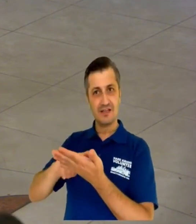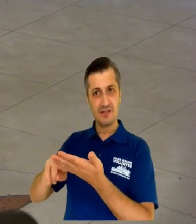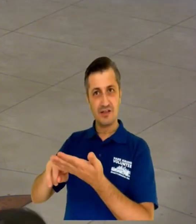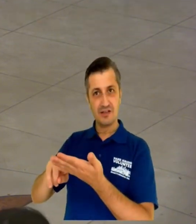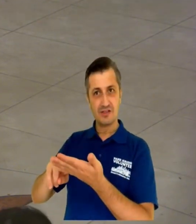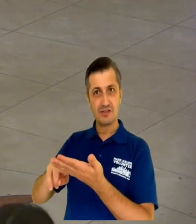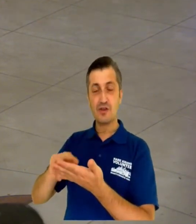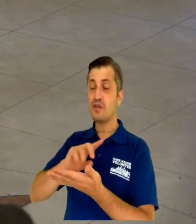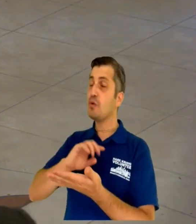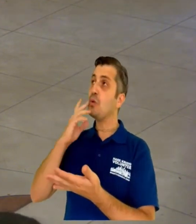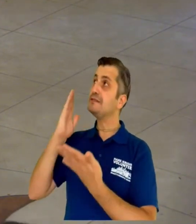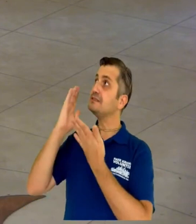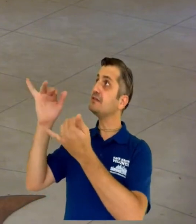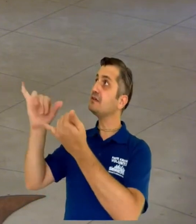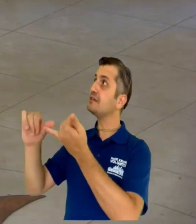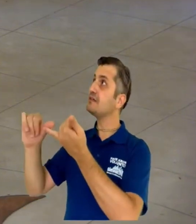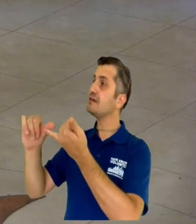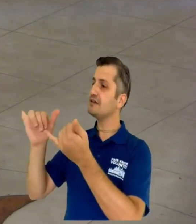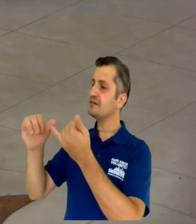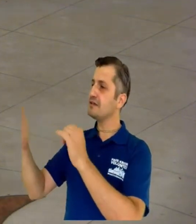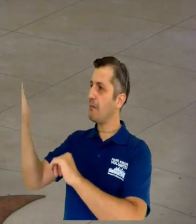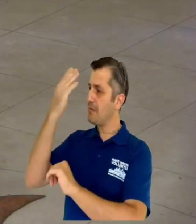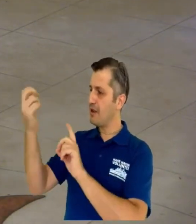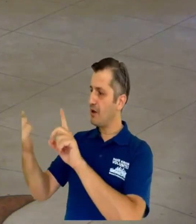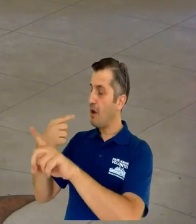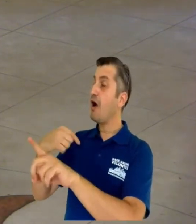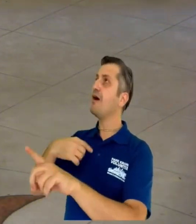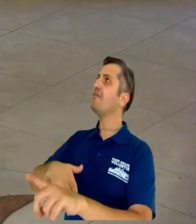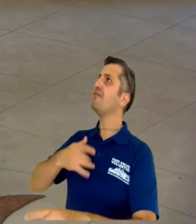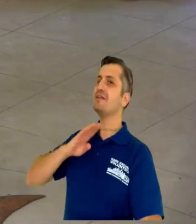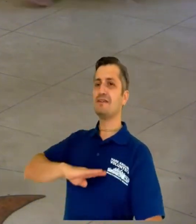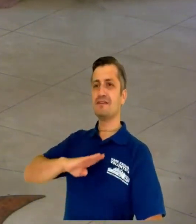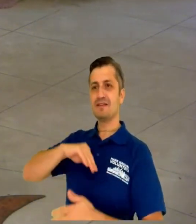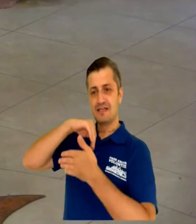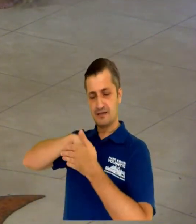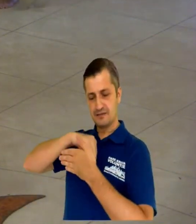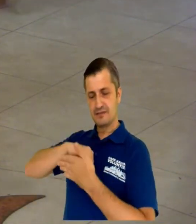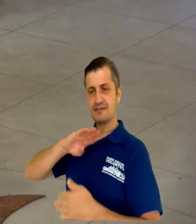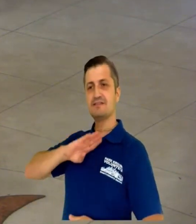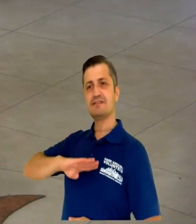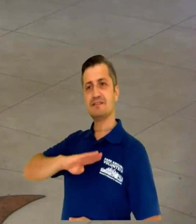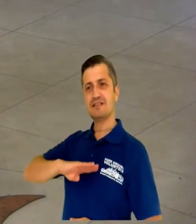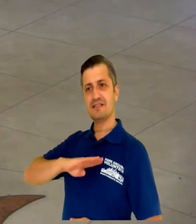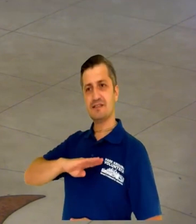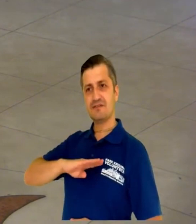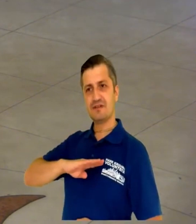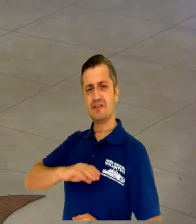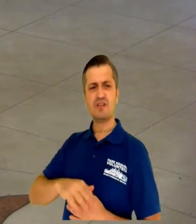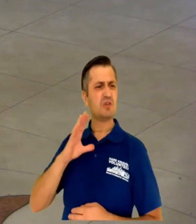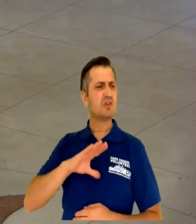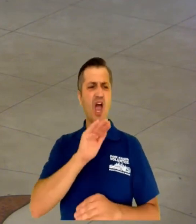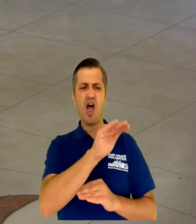satisfaction ourselves, actually. And we get internal satisfaction, that which we don't need from the externals. It's not